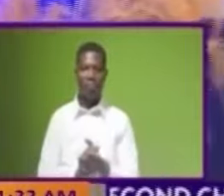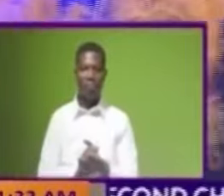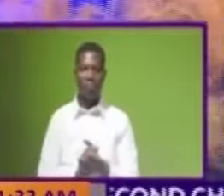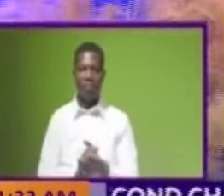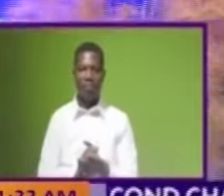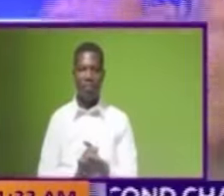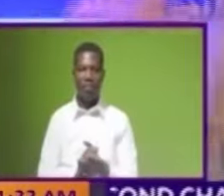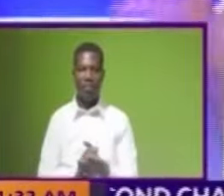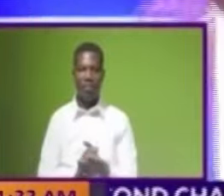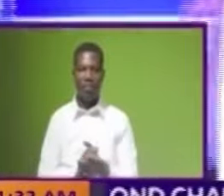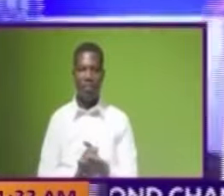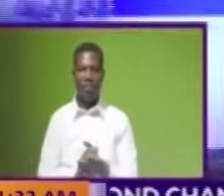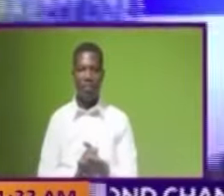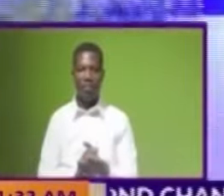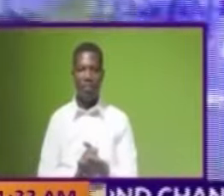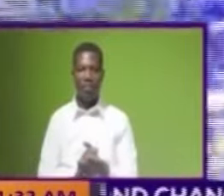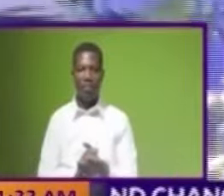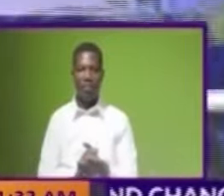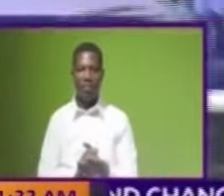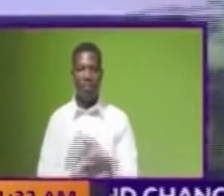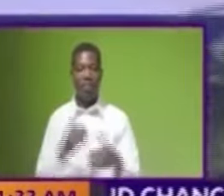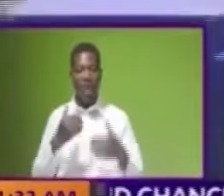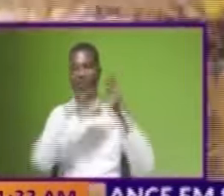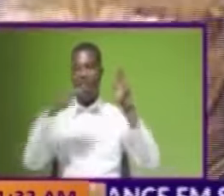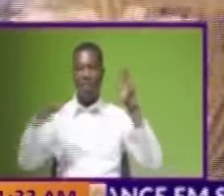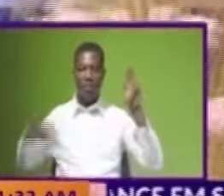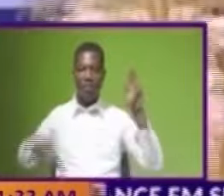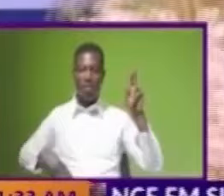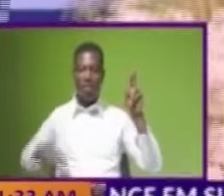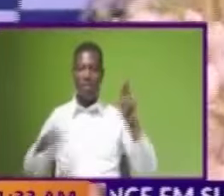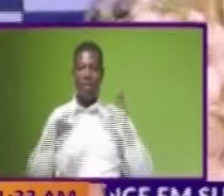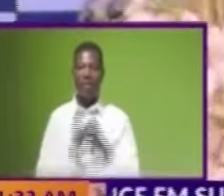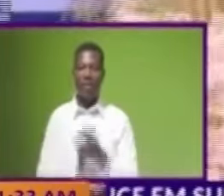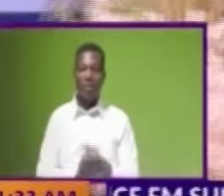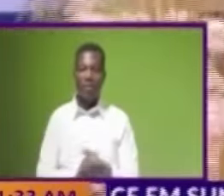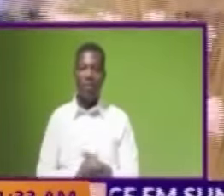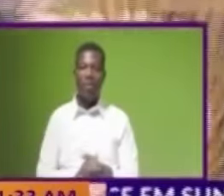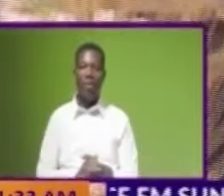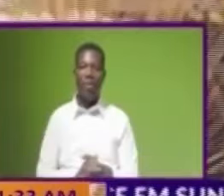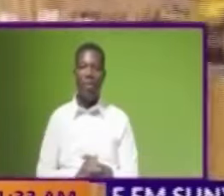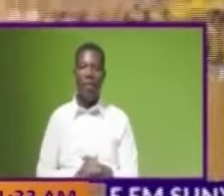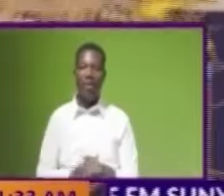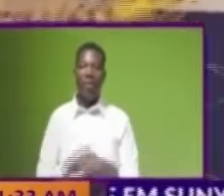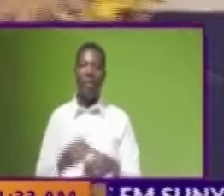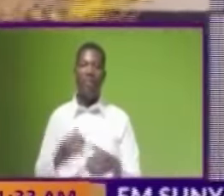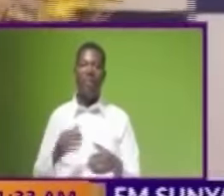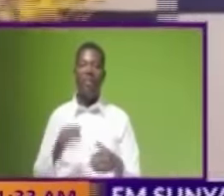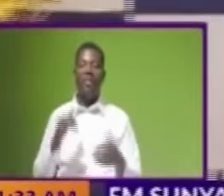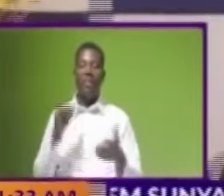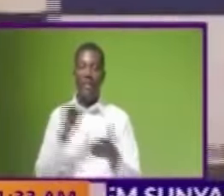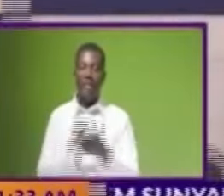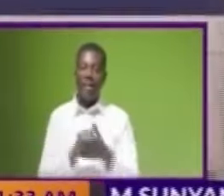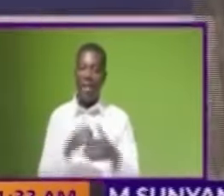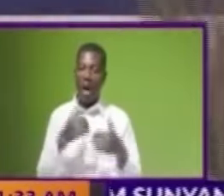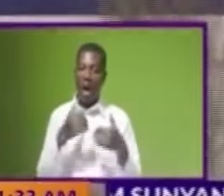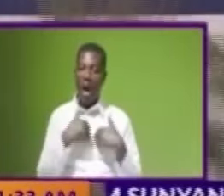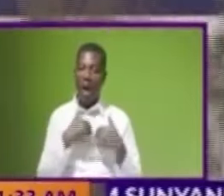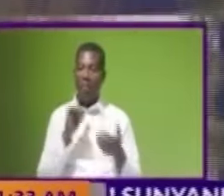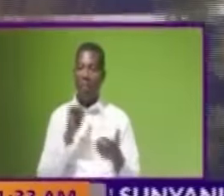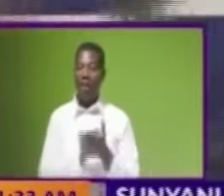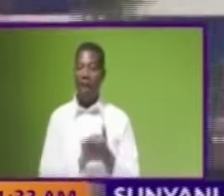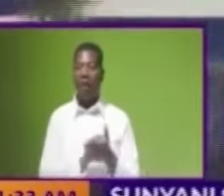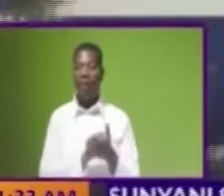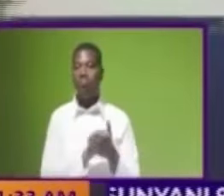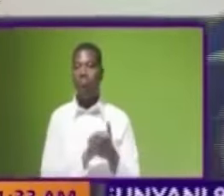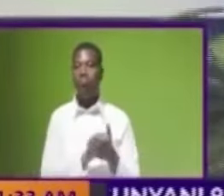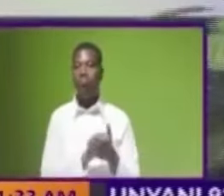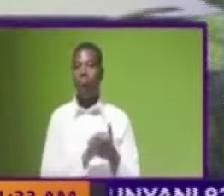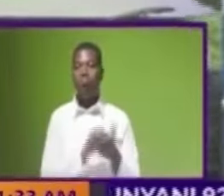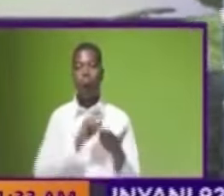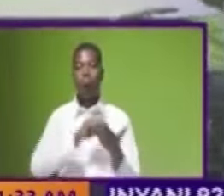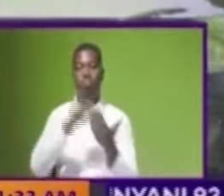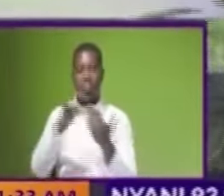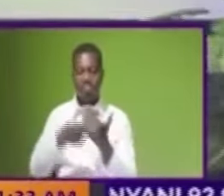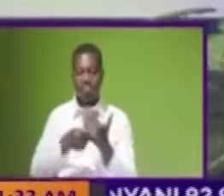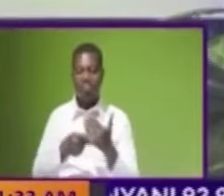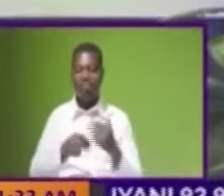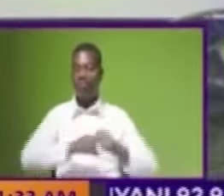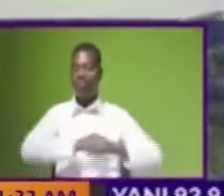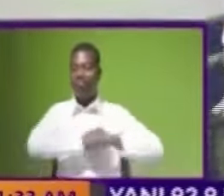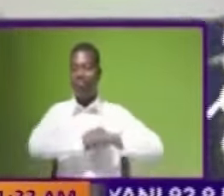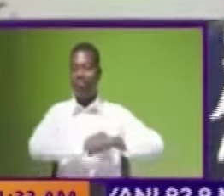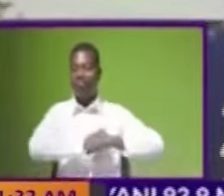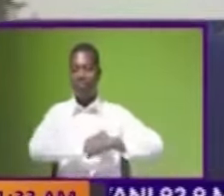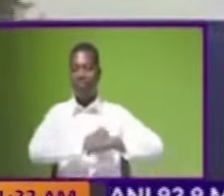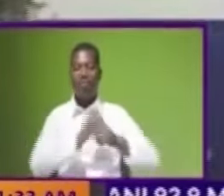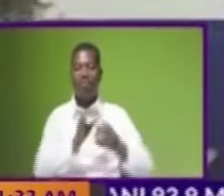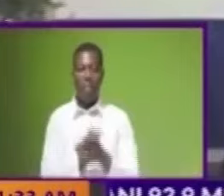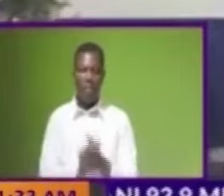oman no leader wo da no no ye hwe de obeye nene no oman ni mufo ne nye oman